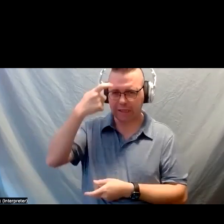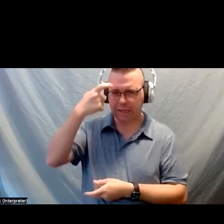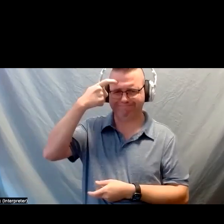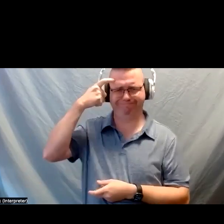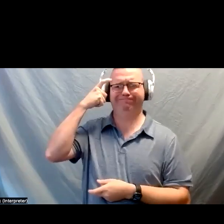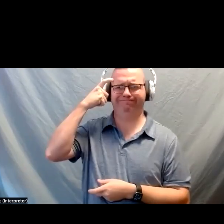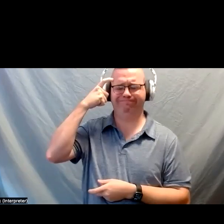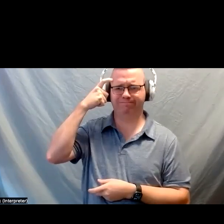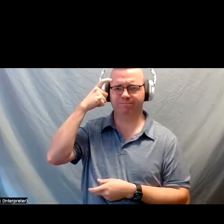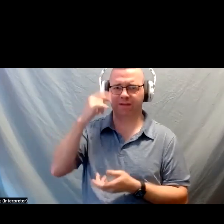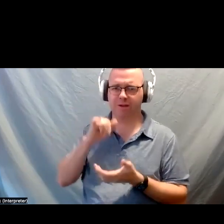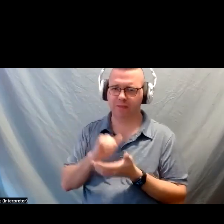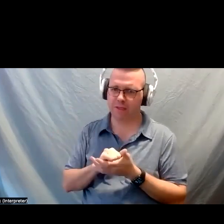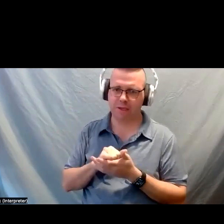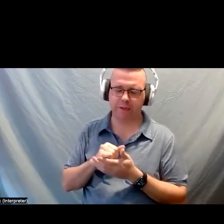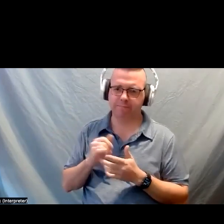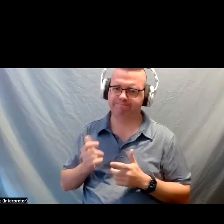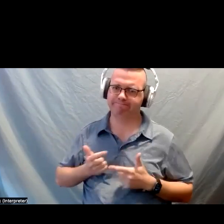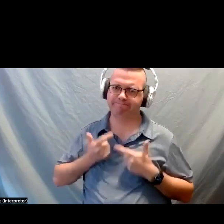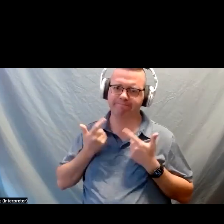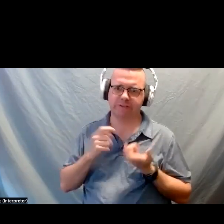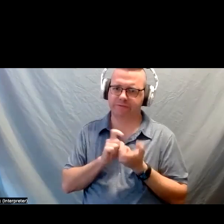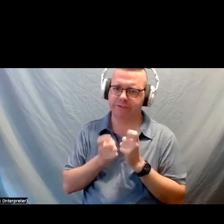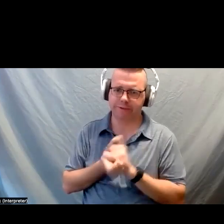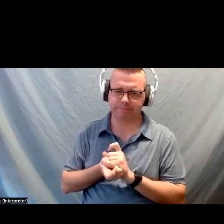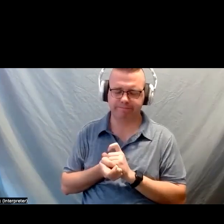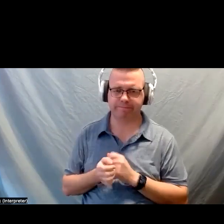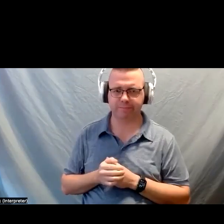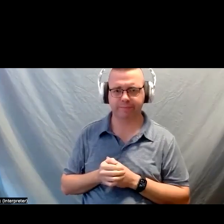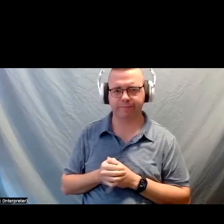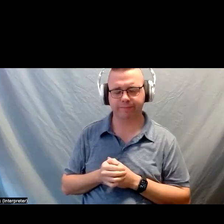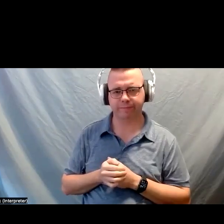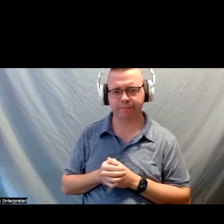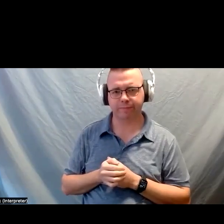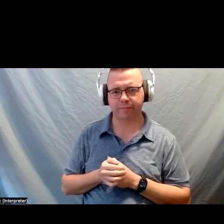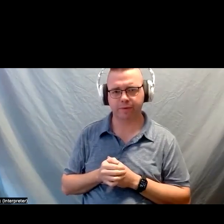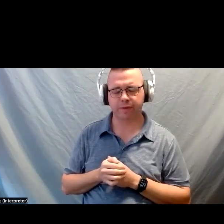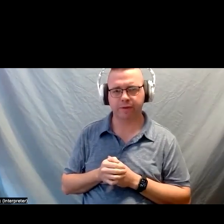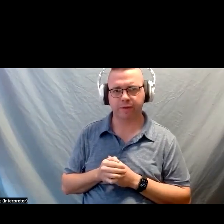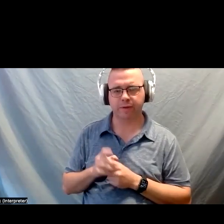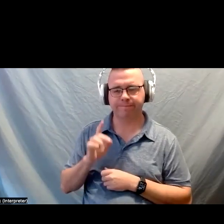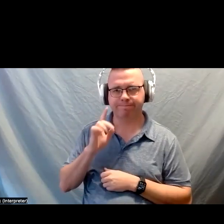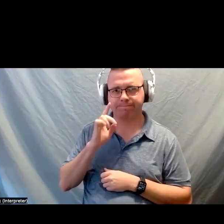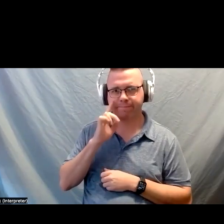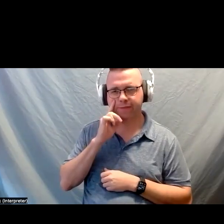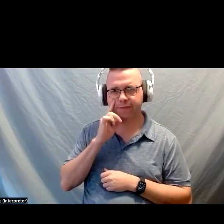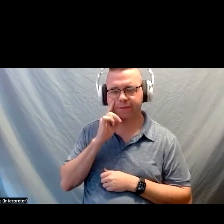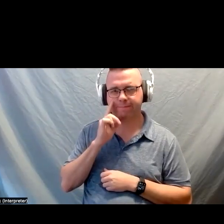was an absolutely formative experience, as was her, I think, very